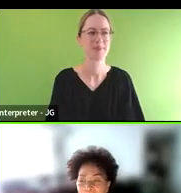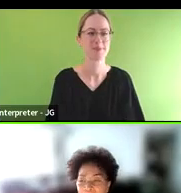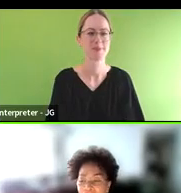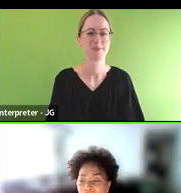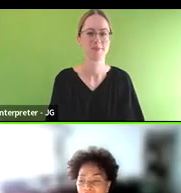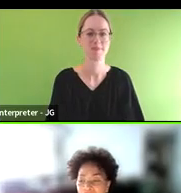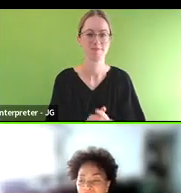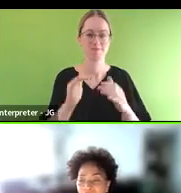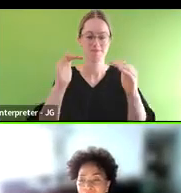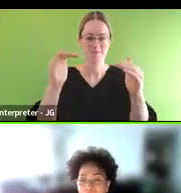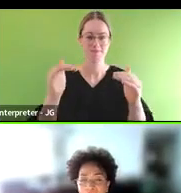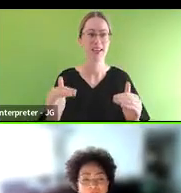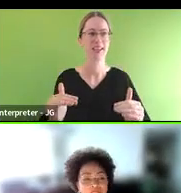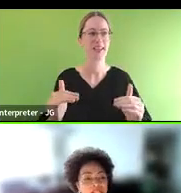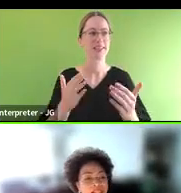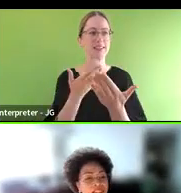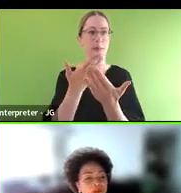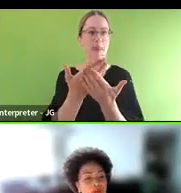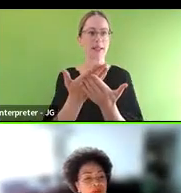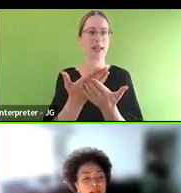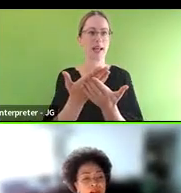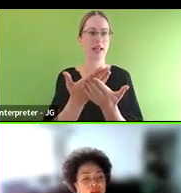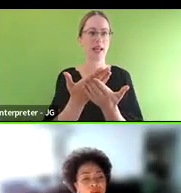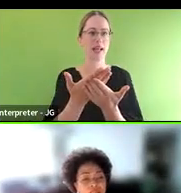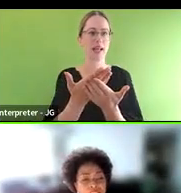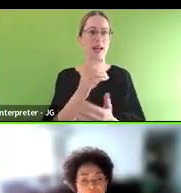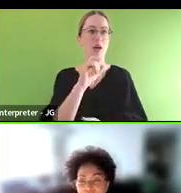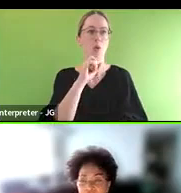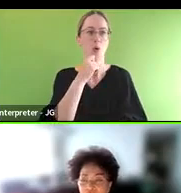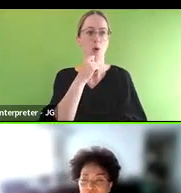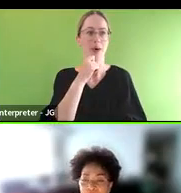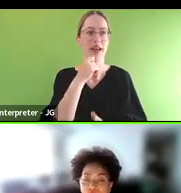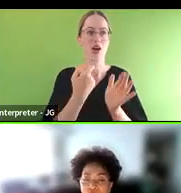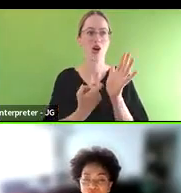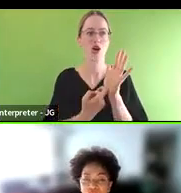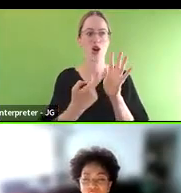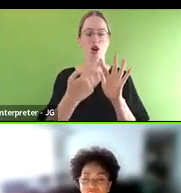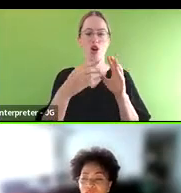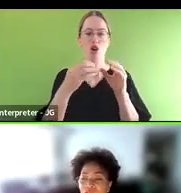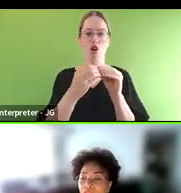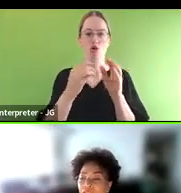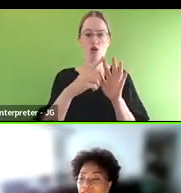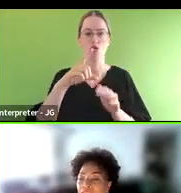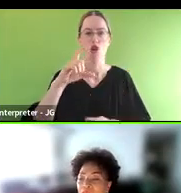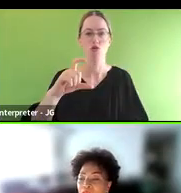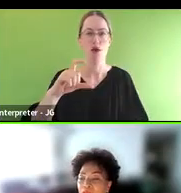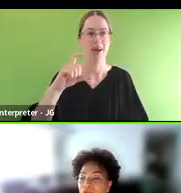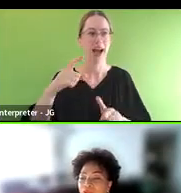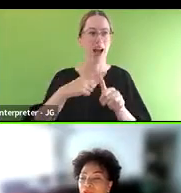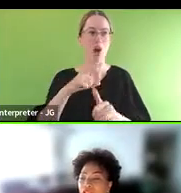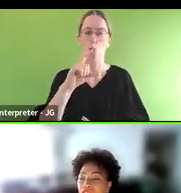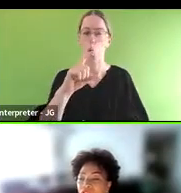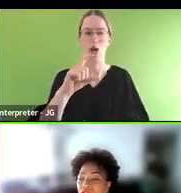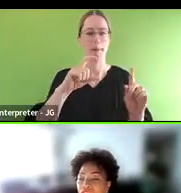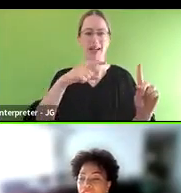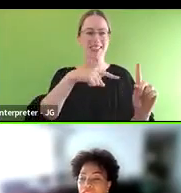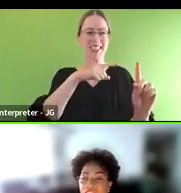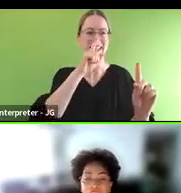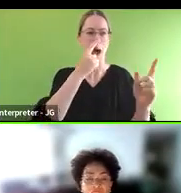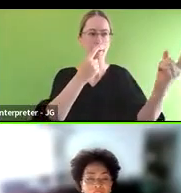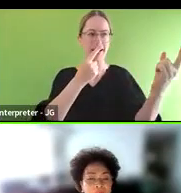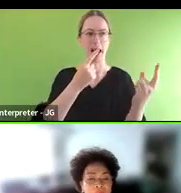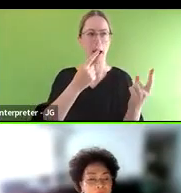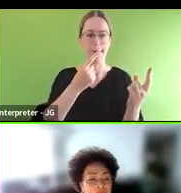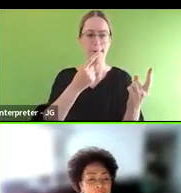Right, members, our next submitter is Rebecca Corlett by Zoom. She's now unavailable. So I